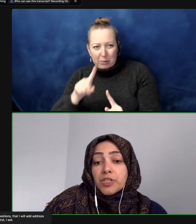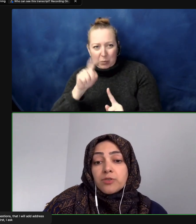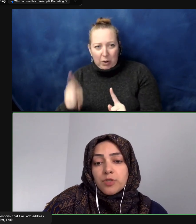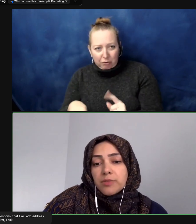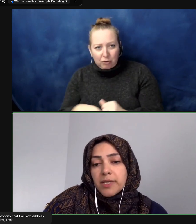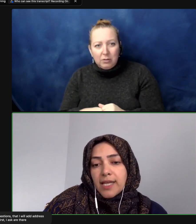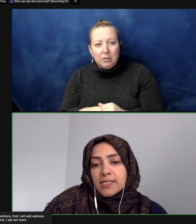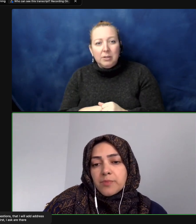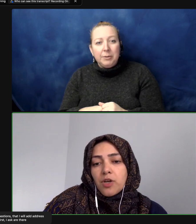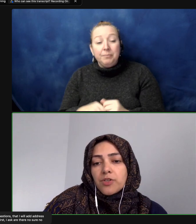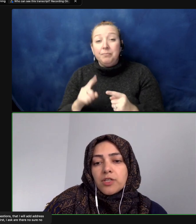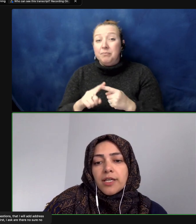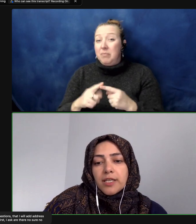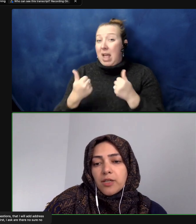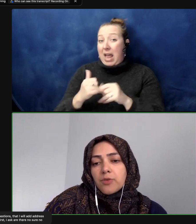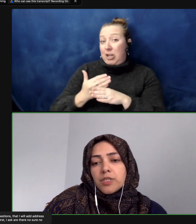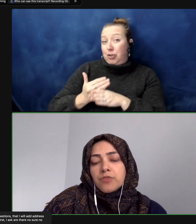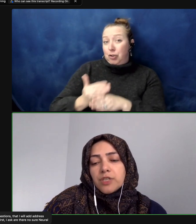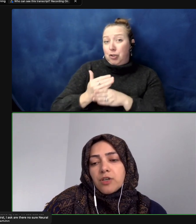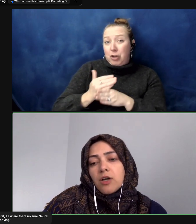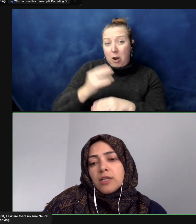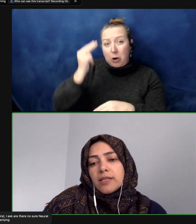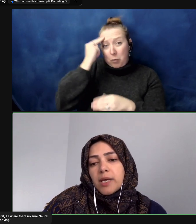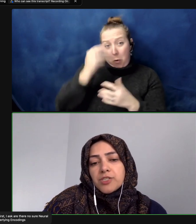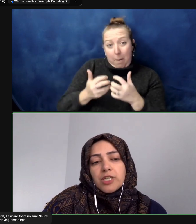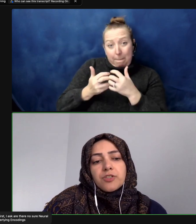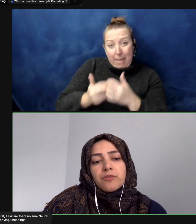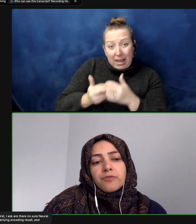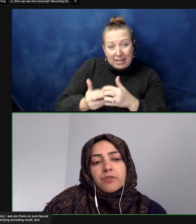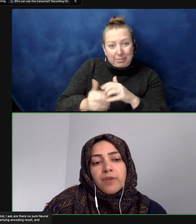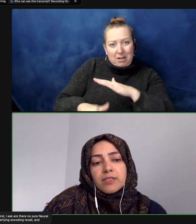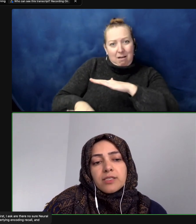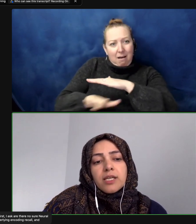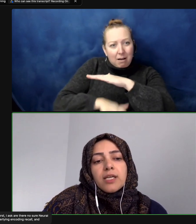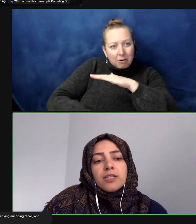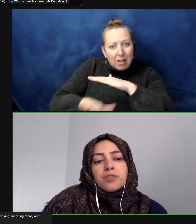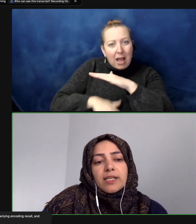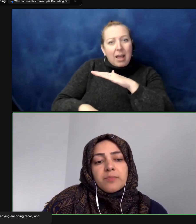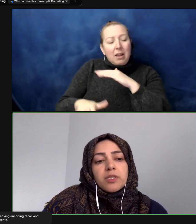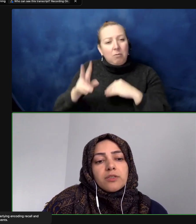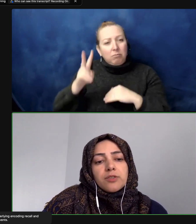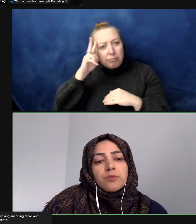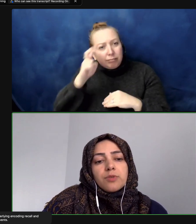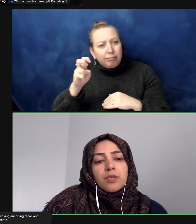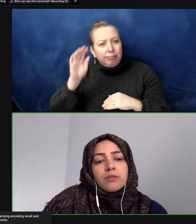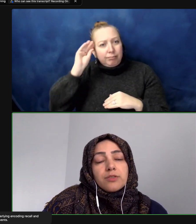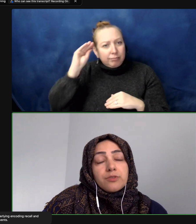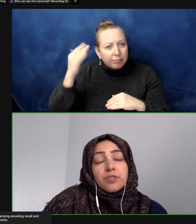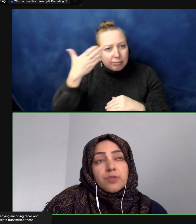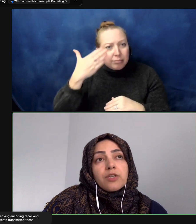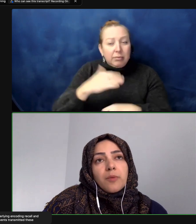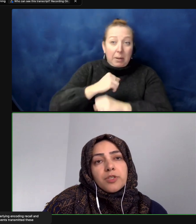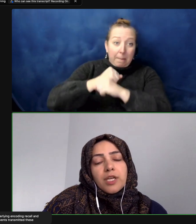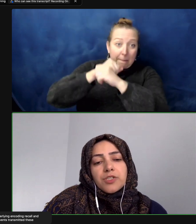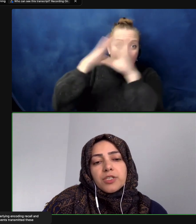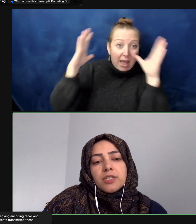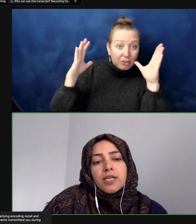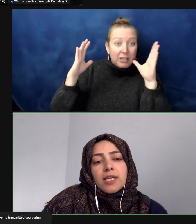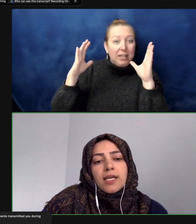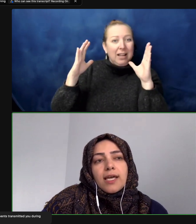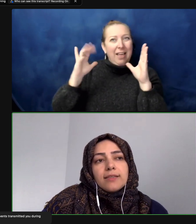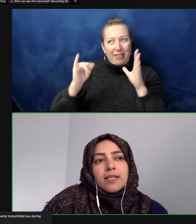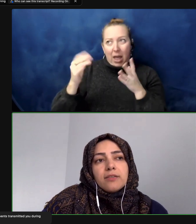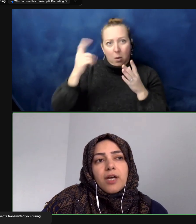no shared neural mechanisms underlying encoding, recall, and imagination of events transmitted during